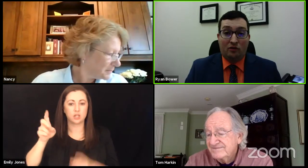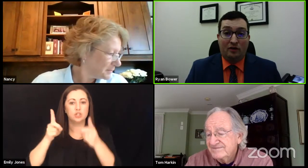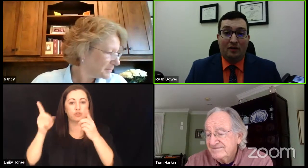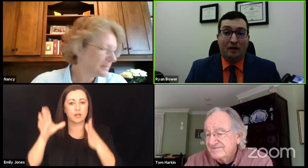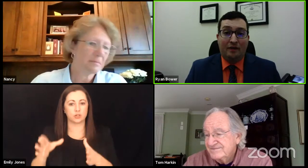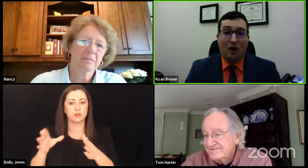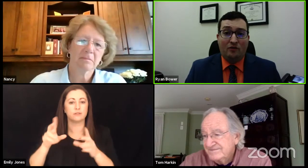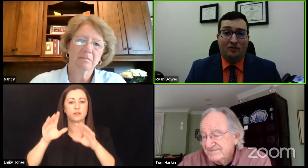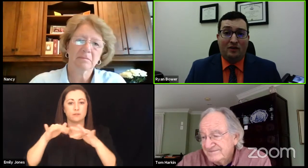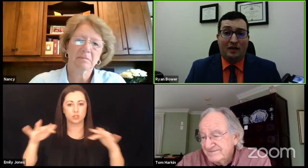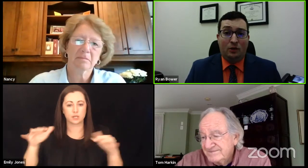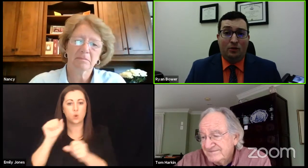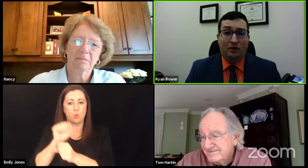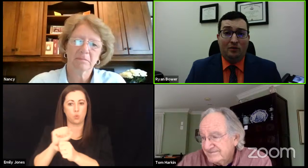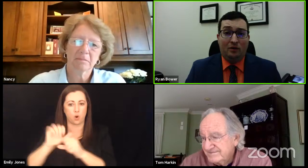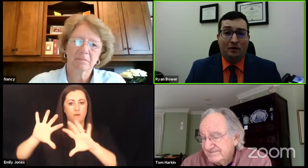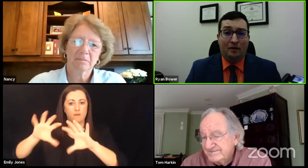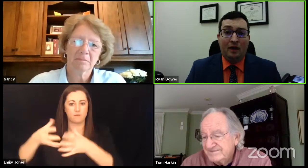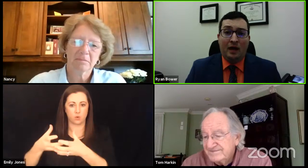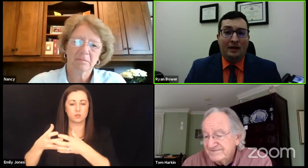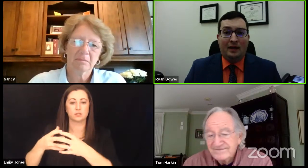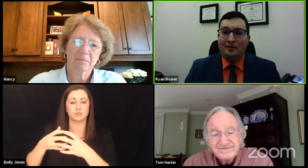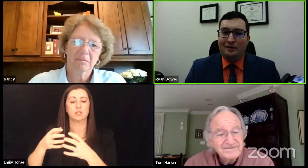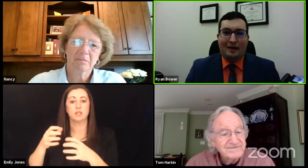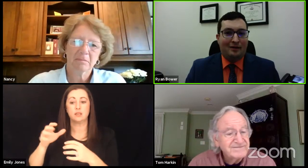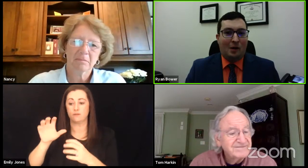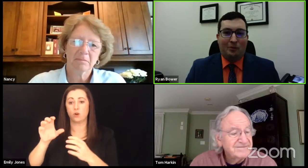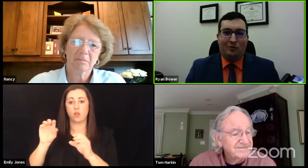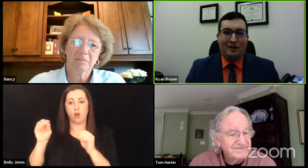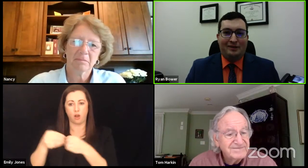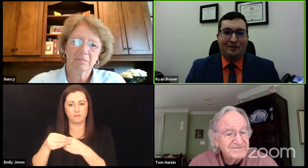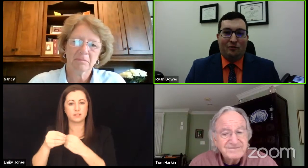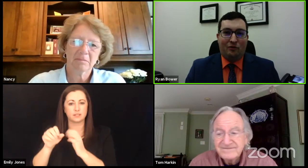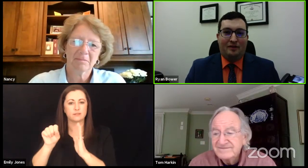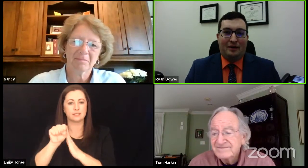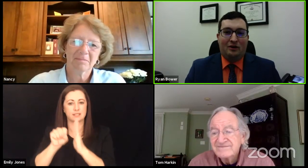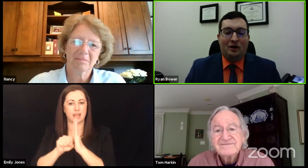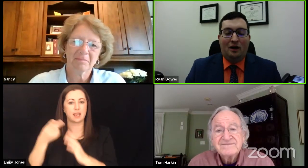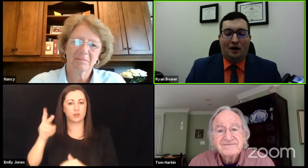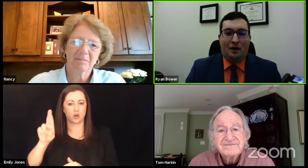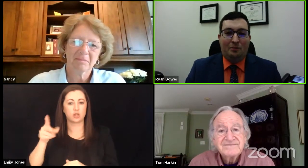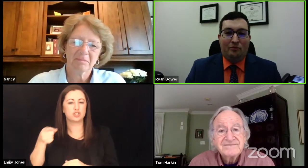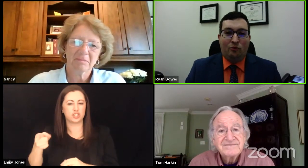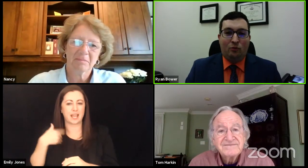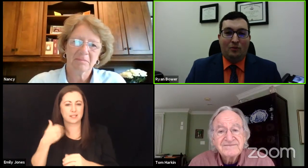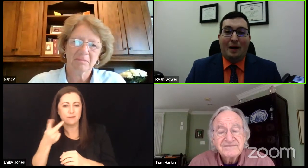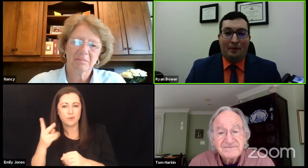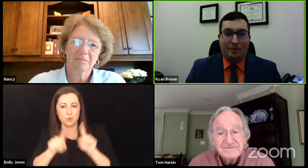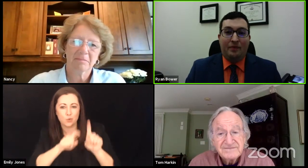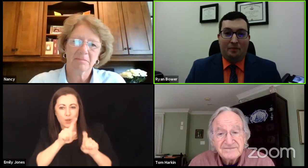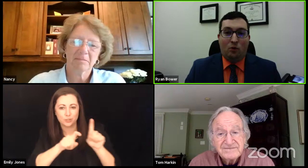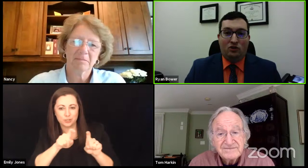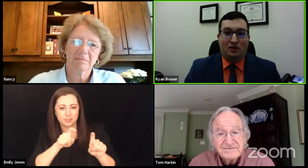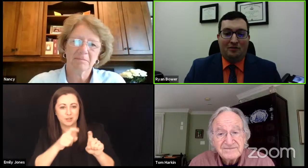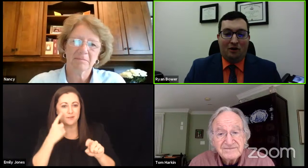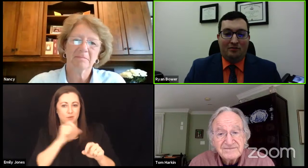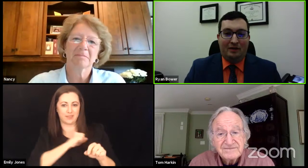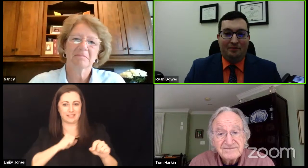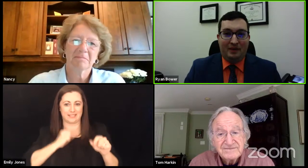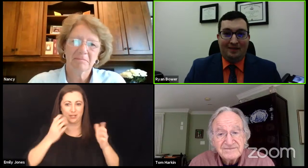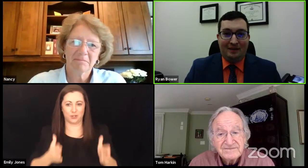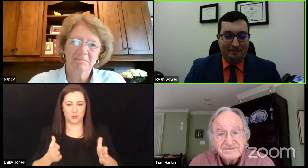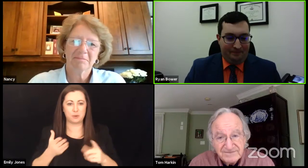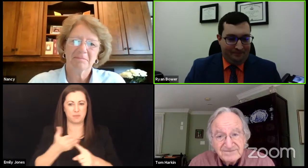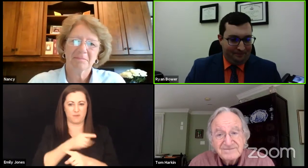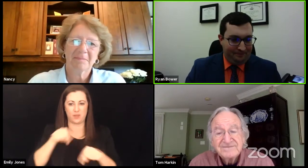Workforce Services at the Office of State Human Resources. And Nancy just has a couple of questions for the Senator before we wrap up this portion of our